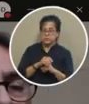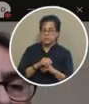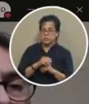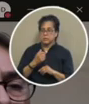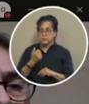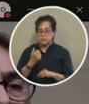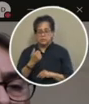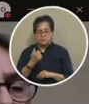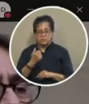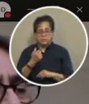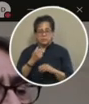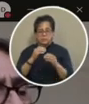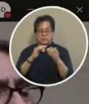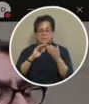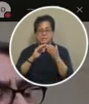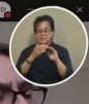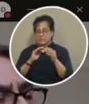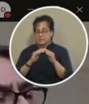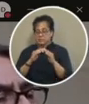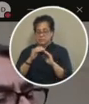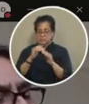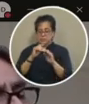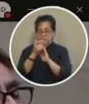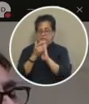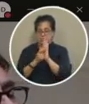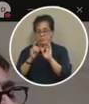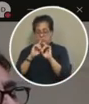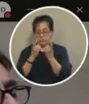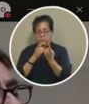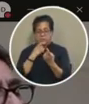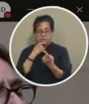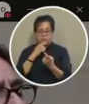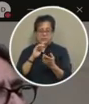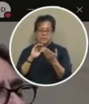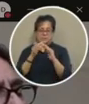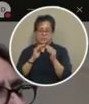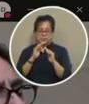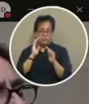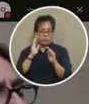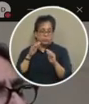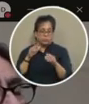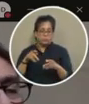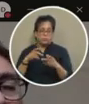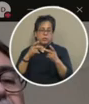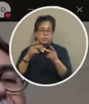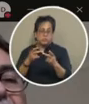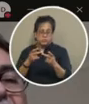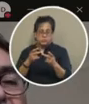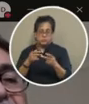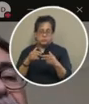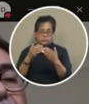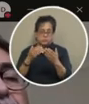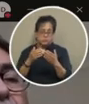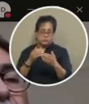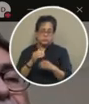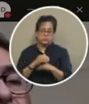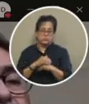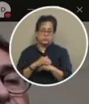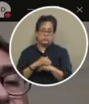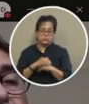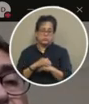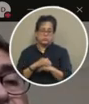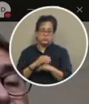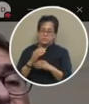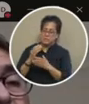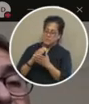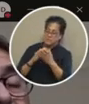You would like for the city to propose some type of protection for the property